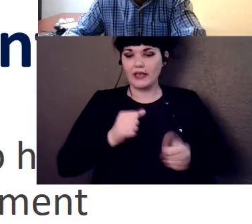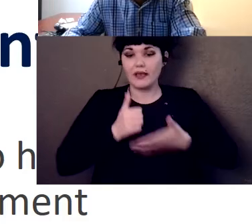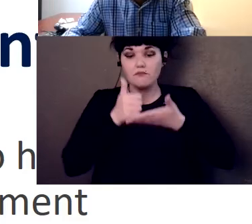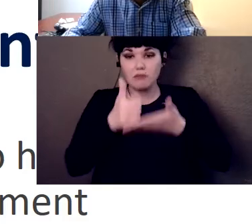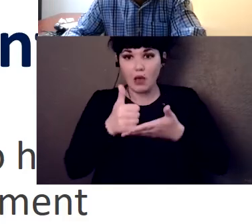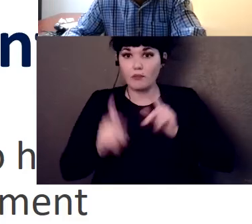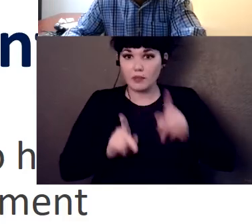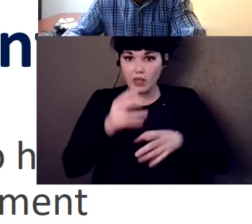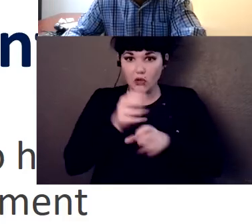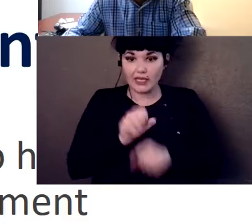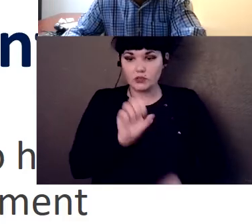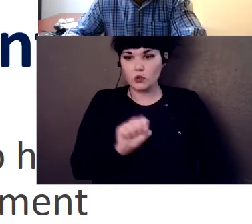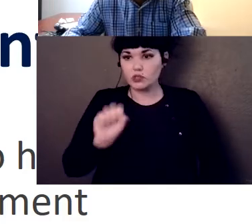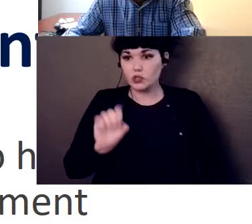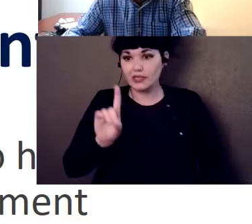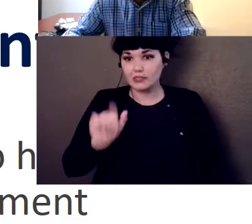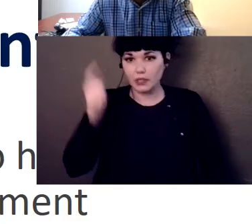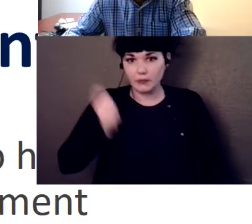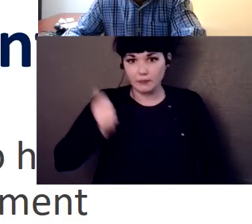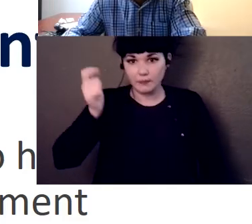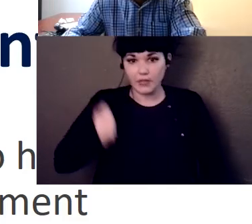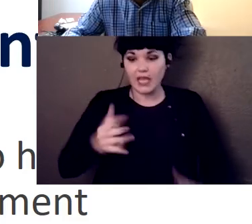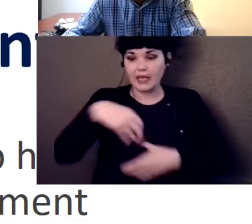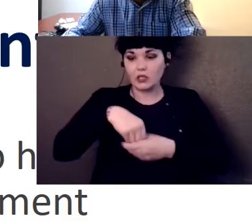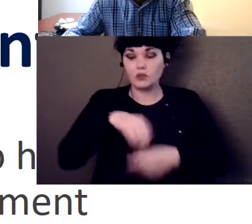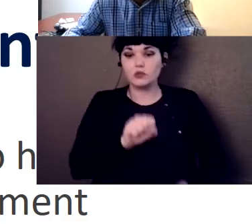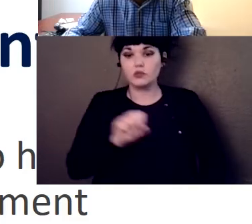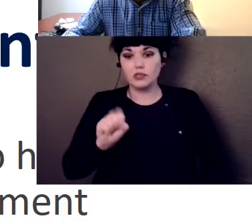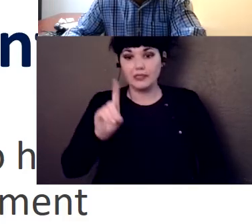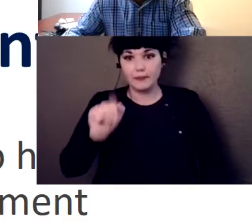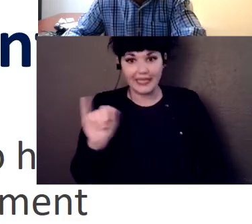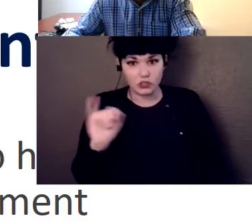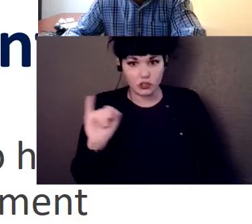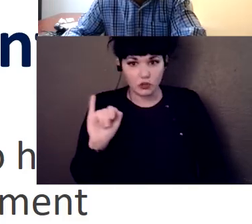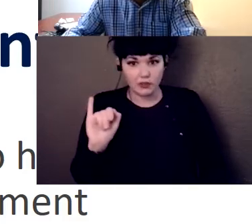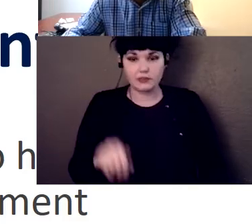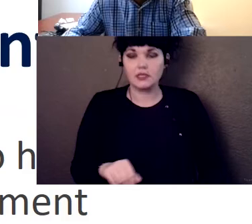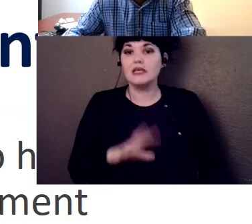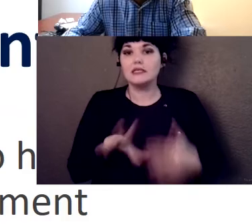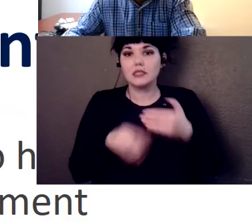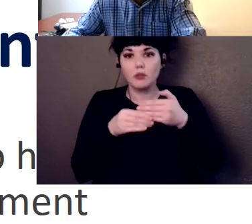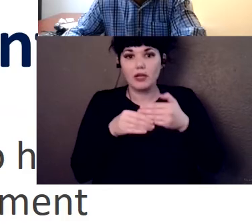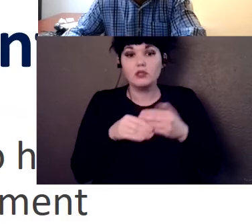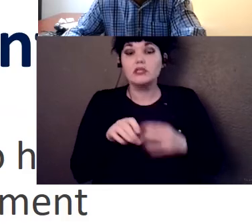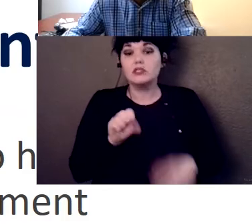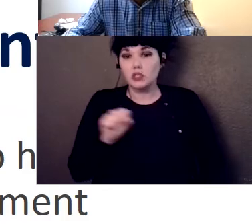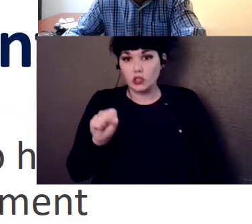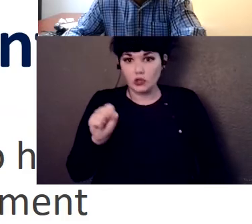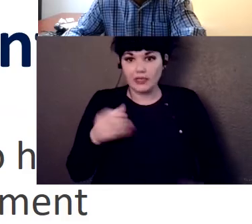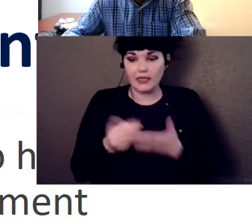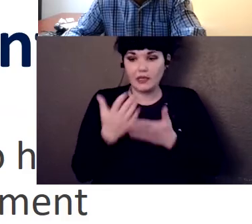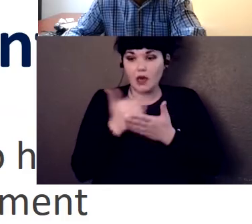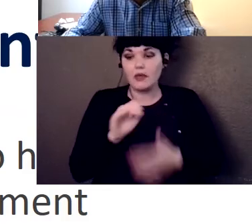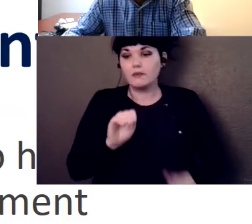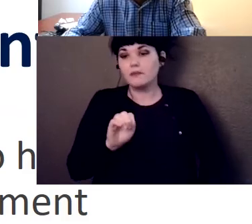Security disability benefits, including Social Security disability insurance, supplemental security income, Medicaid, and/or